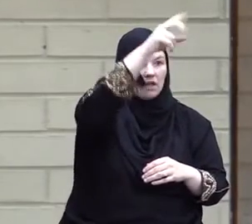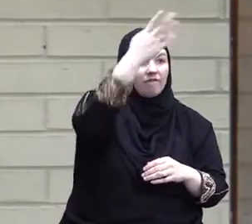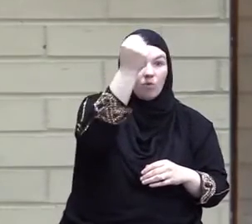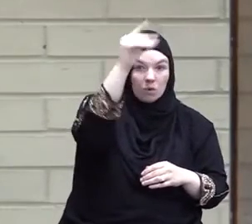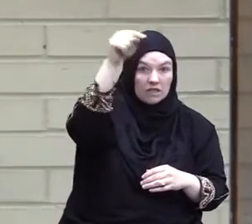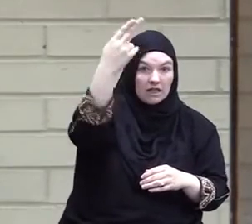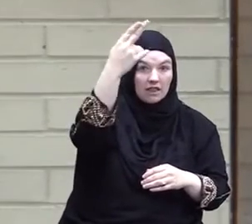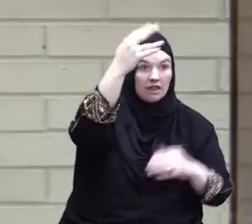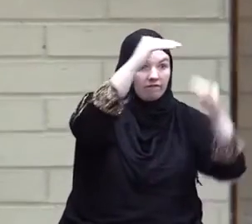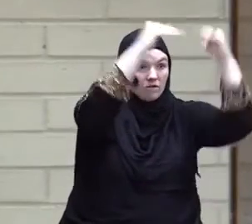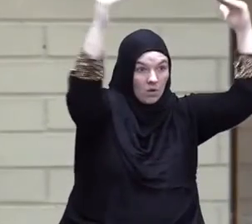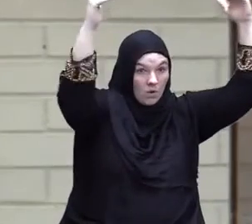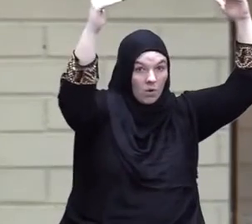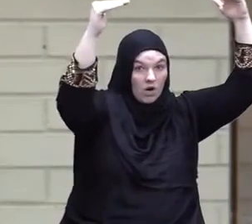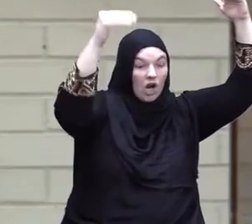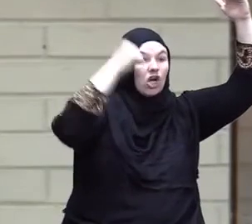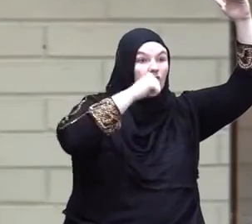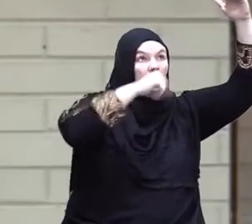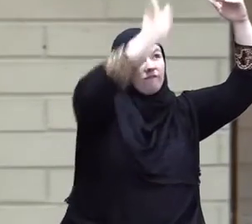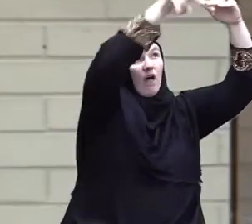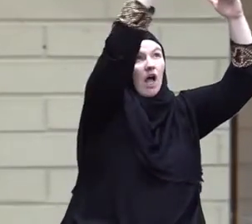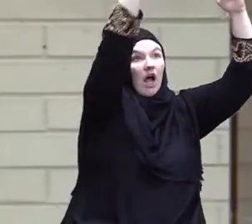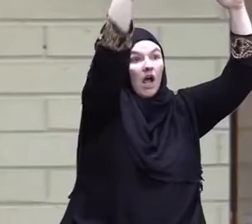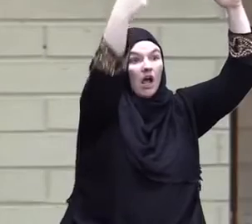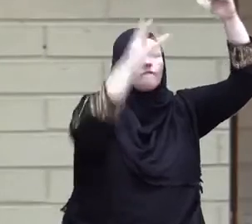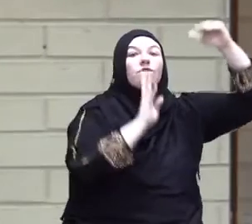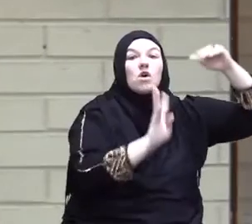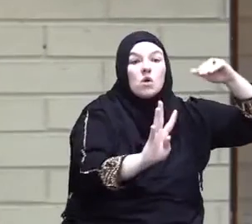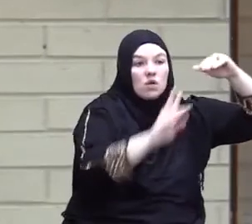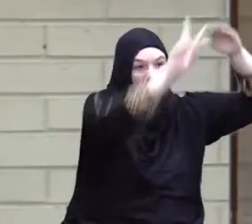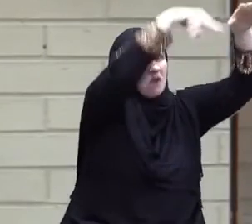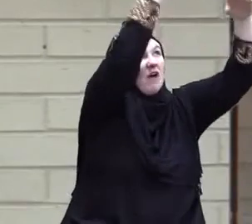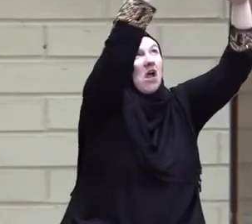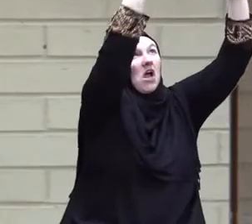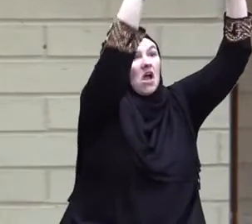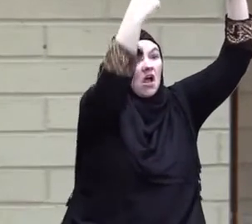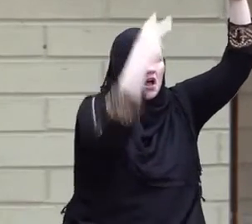today. 14th floor, 4 year old.